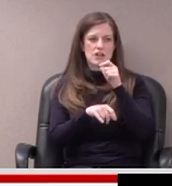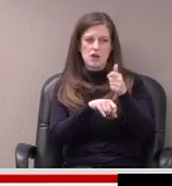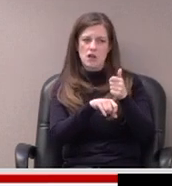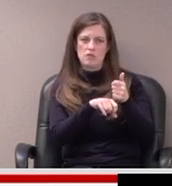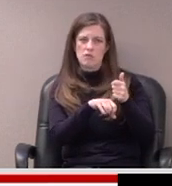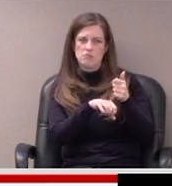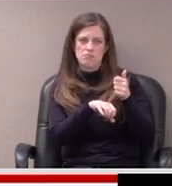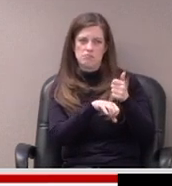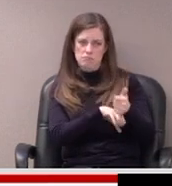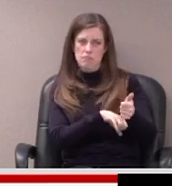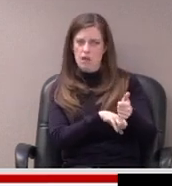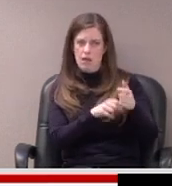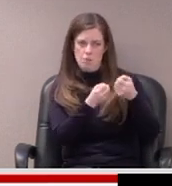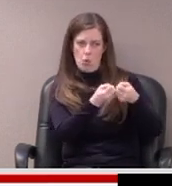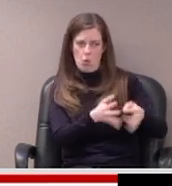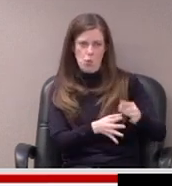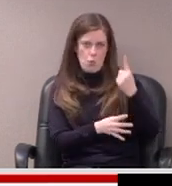teacher.